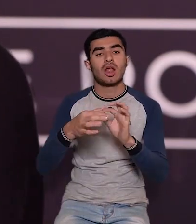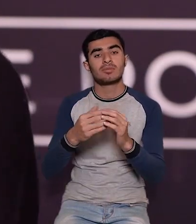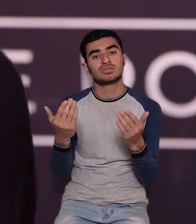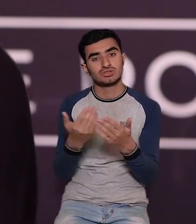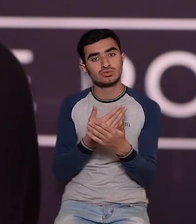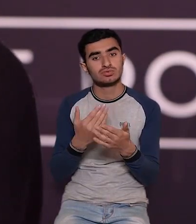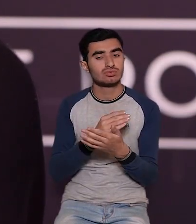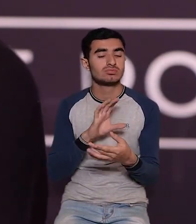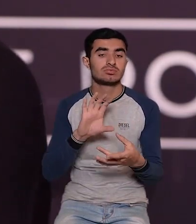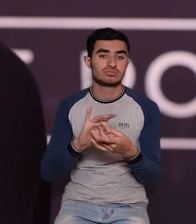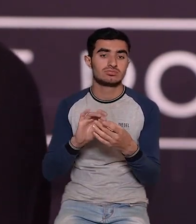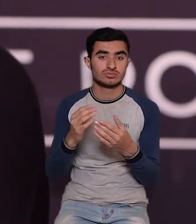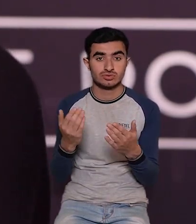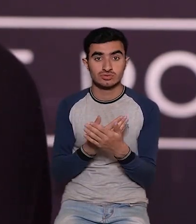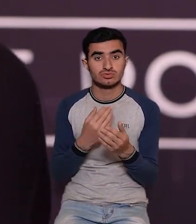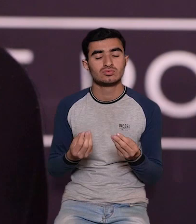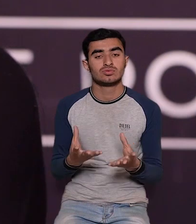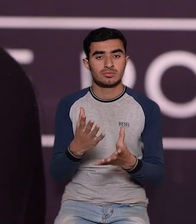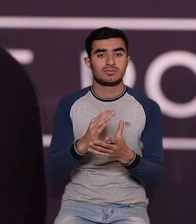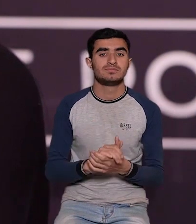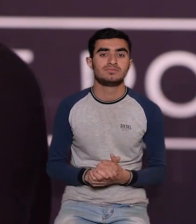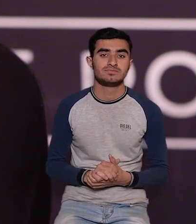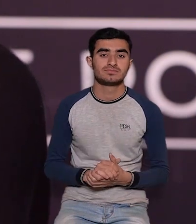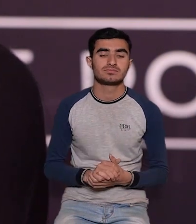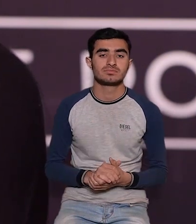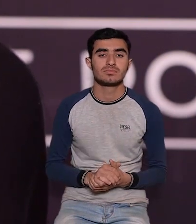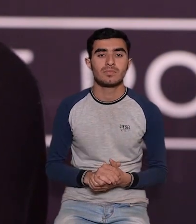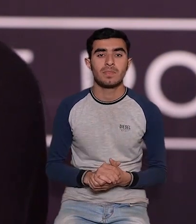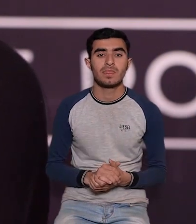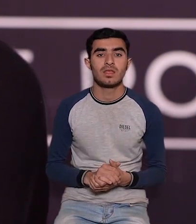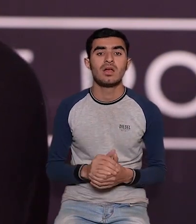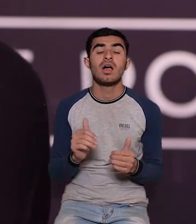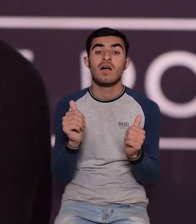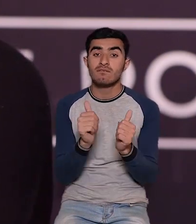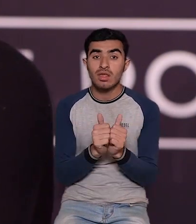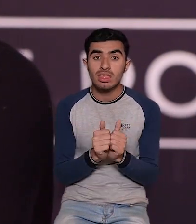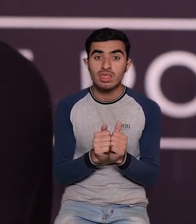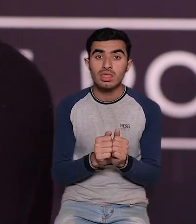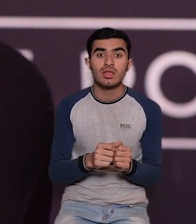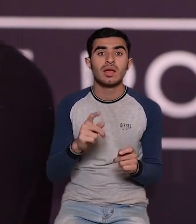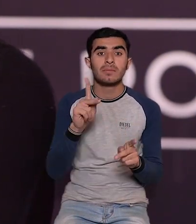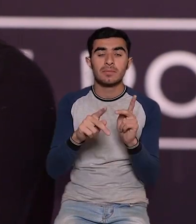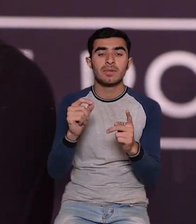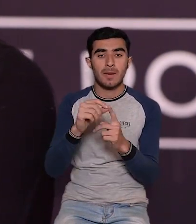of collaborations, positive collaborations taking shape with local,